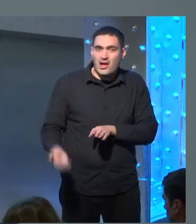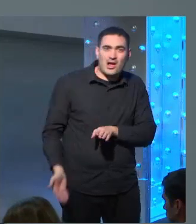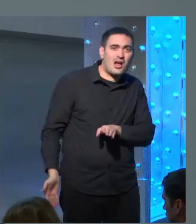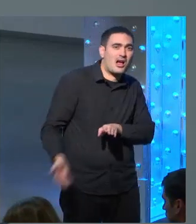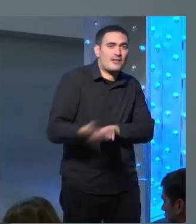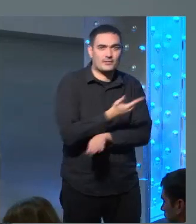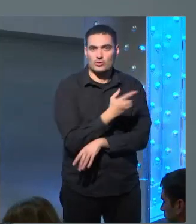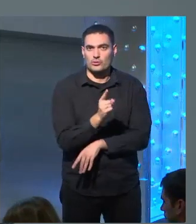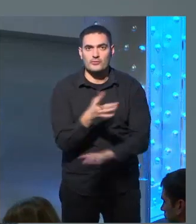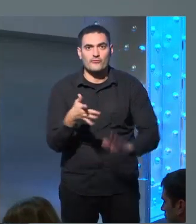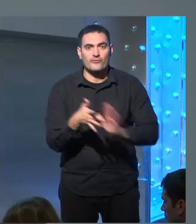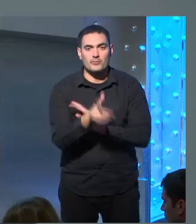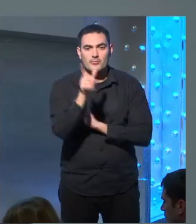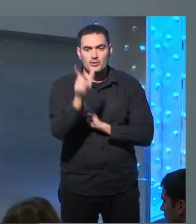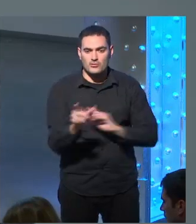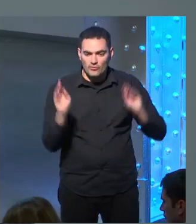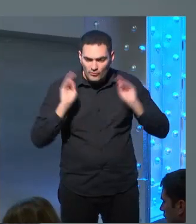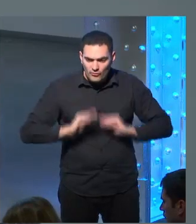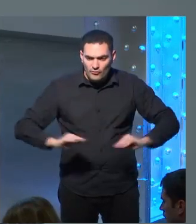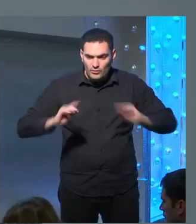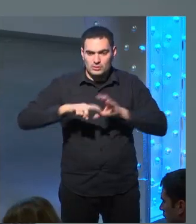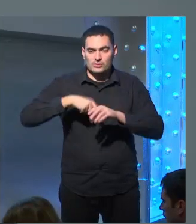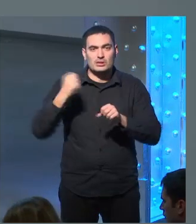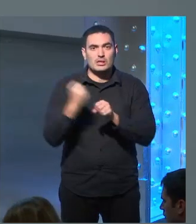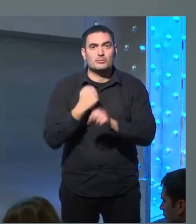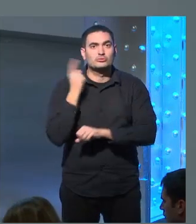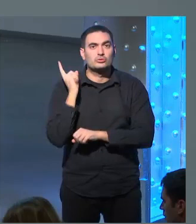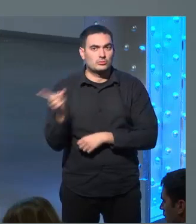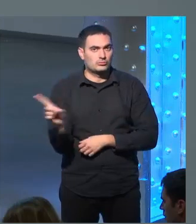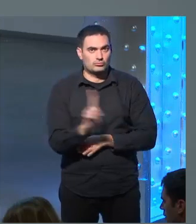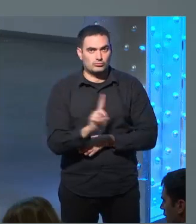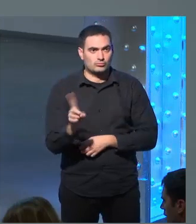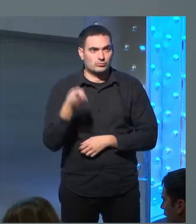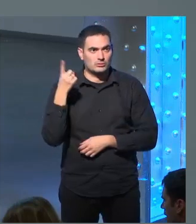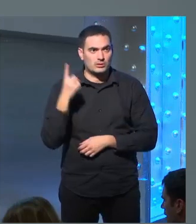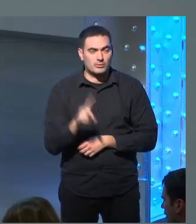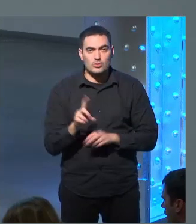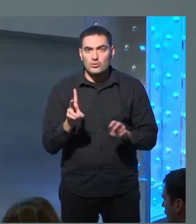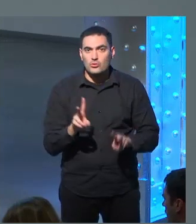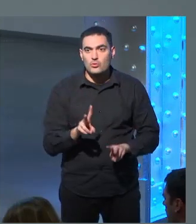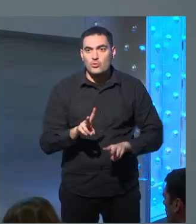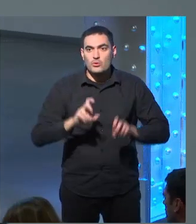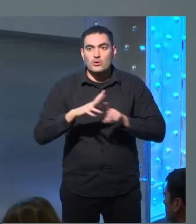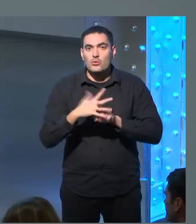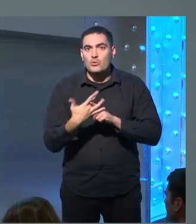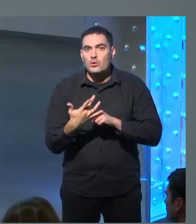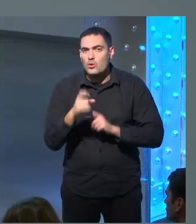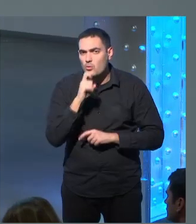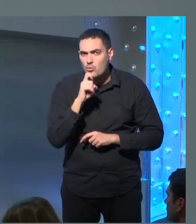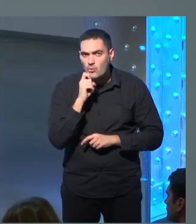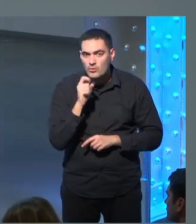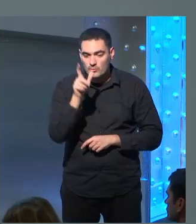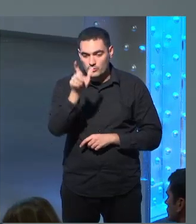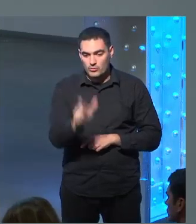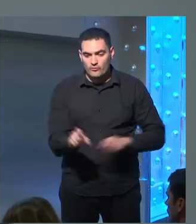we used to do, to train someone for a job, for a specific job, and that's it. The new paradigm is to